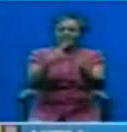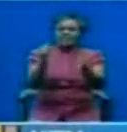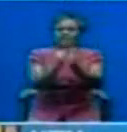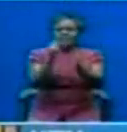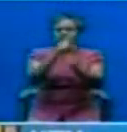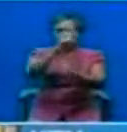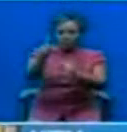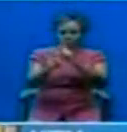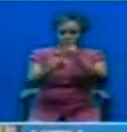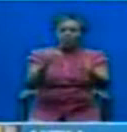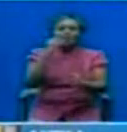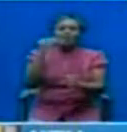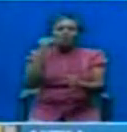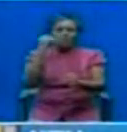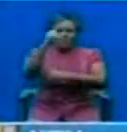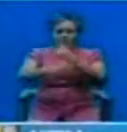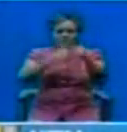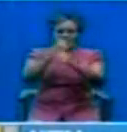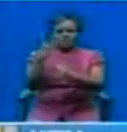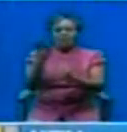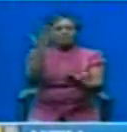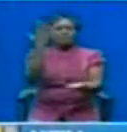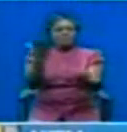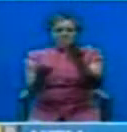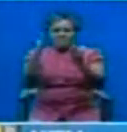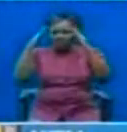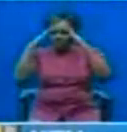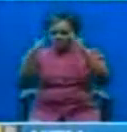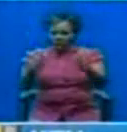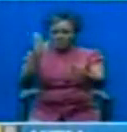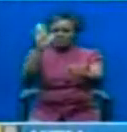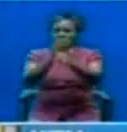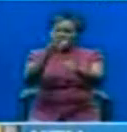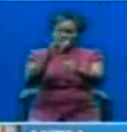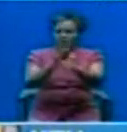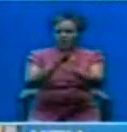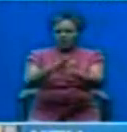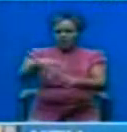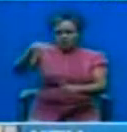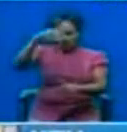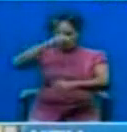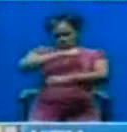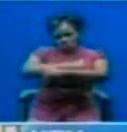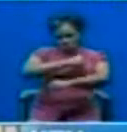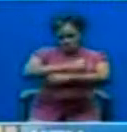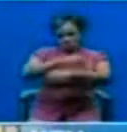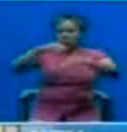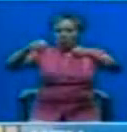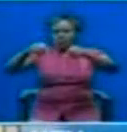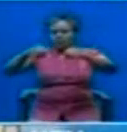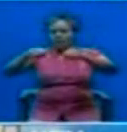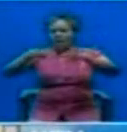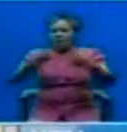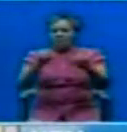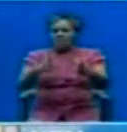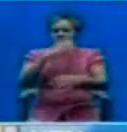home over a period of 4 years. Maybe our focus is too much on schooling and the quantity of schooling and how many years